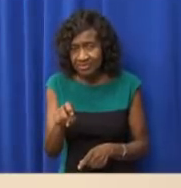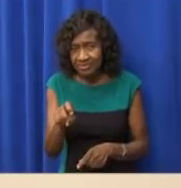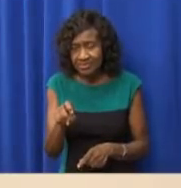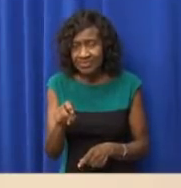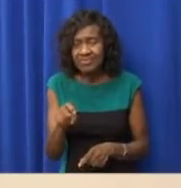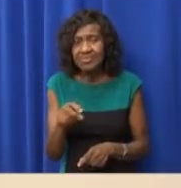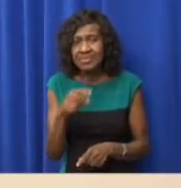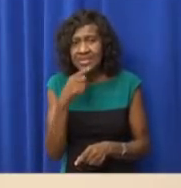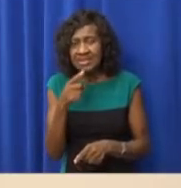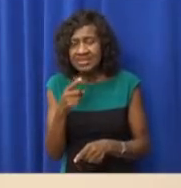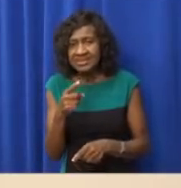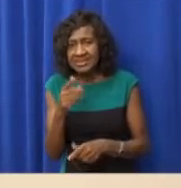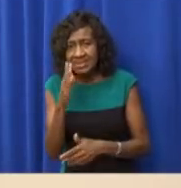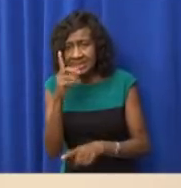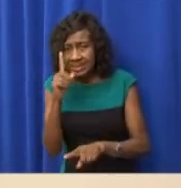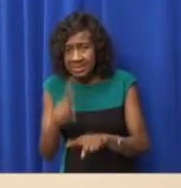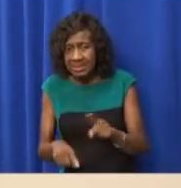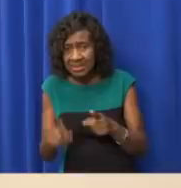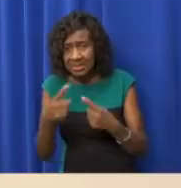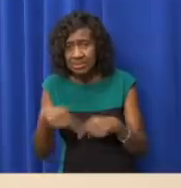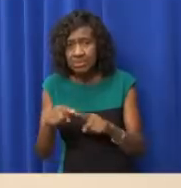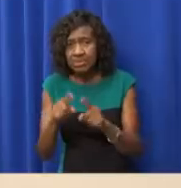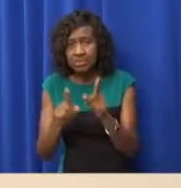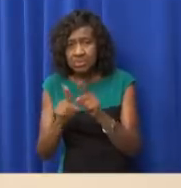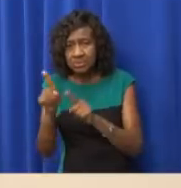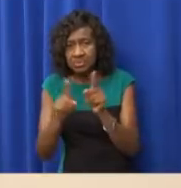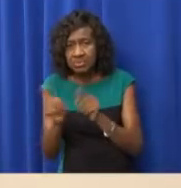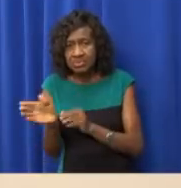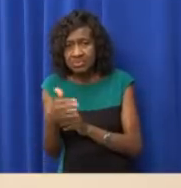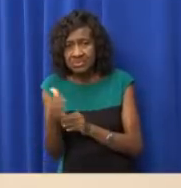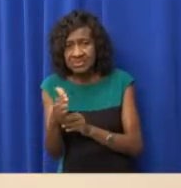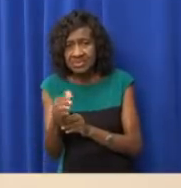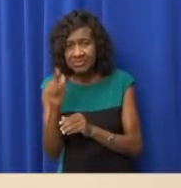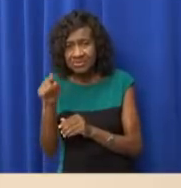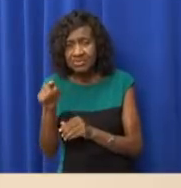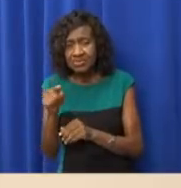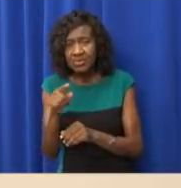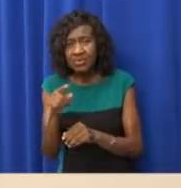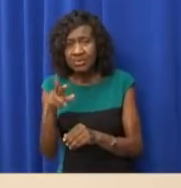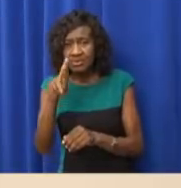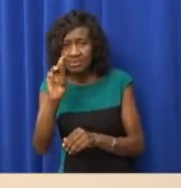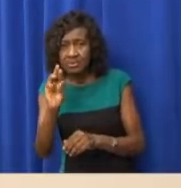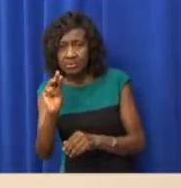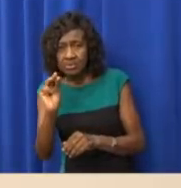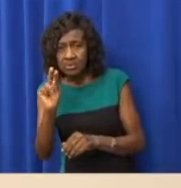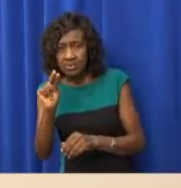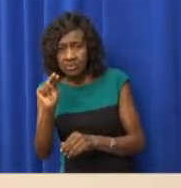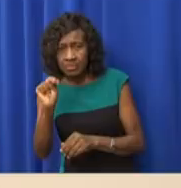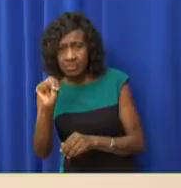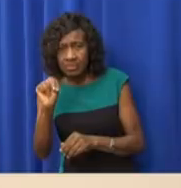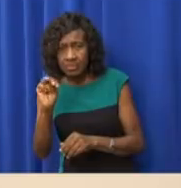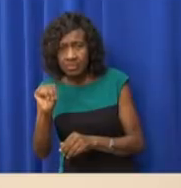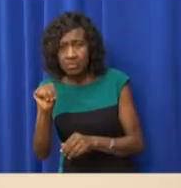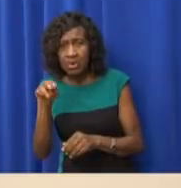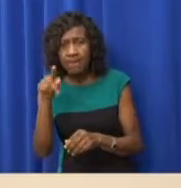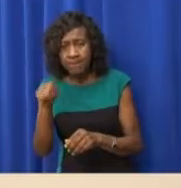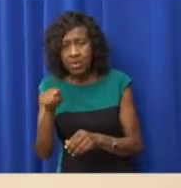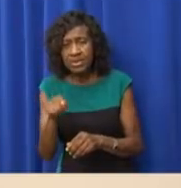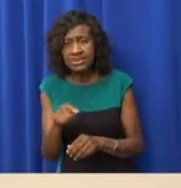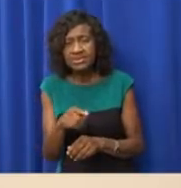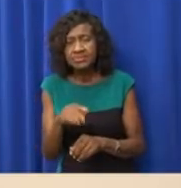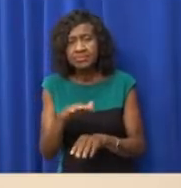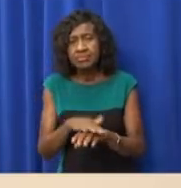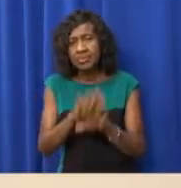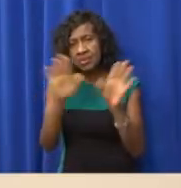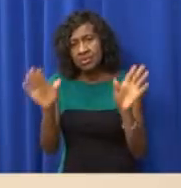congregate or visit Starfish Point, Rum Point, the Sandbar, or Stingray City. Also this weekend on